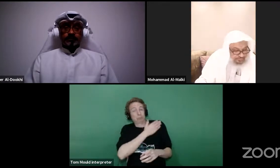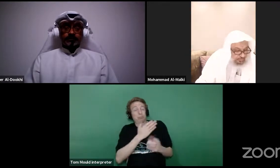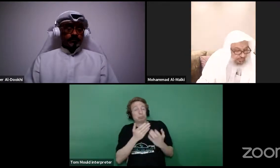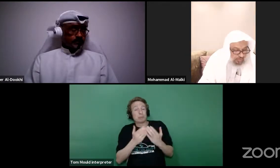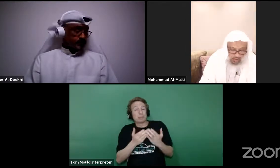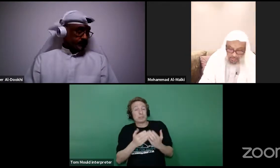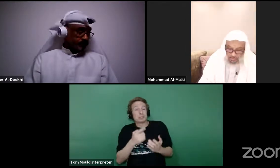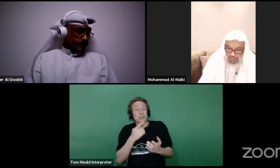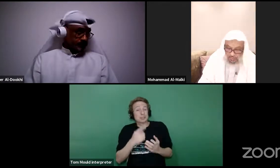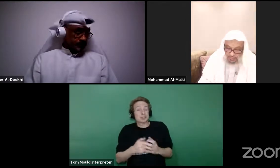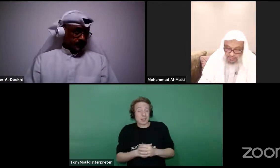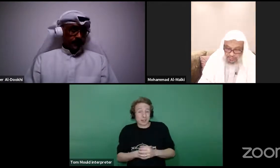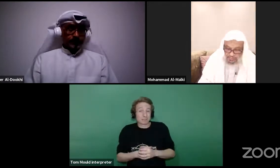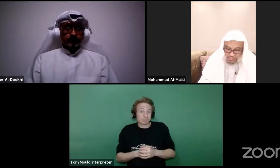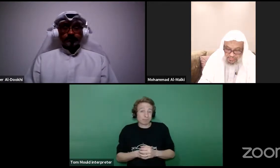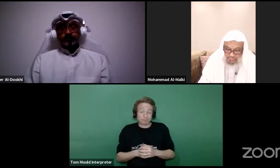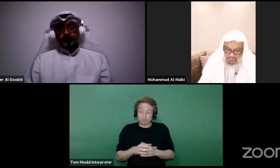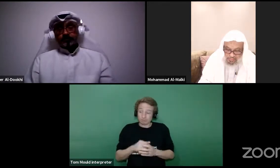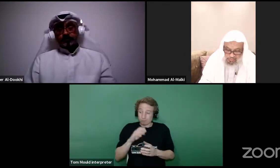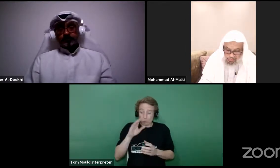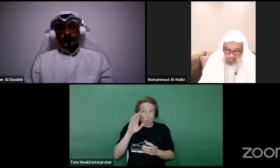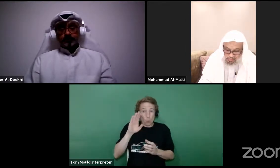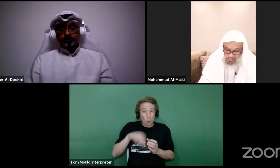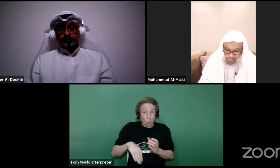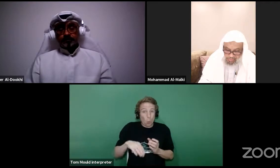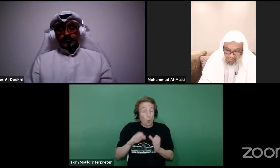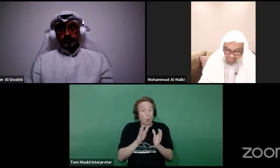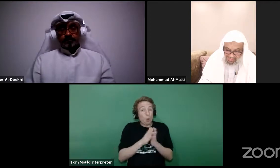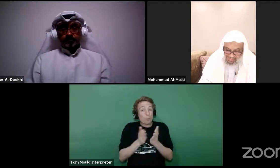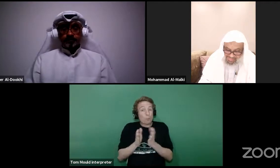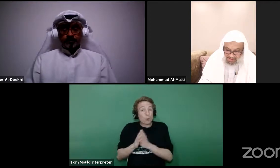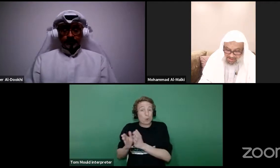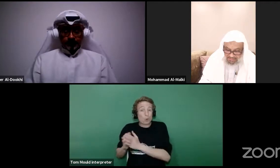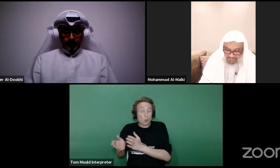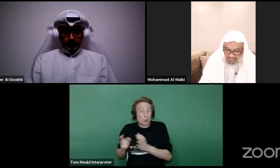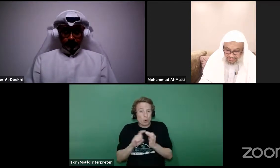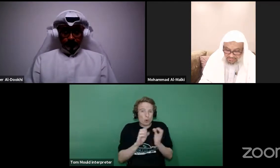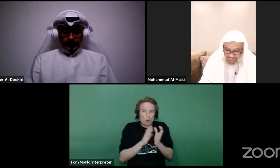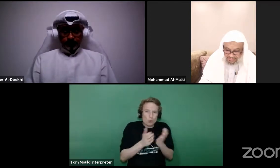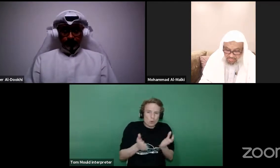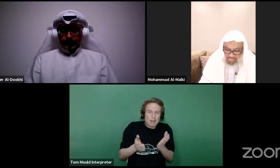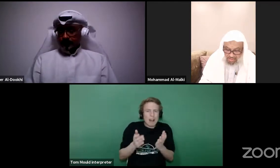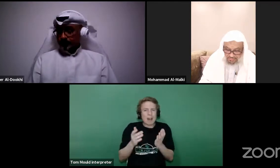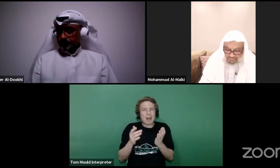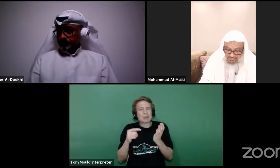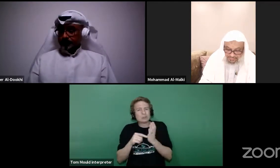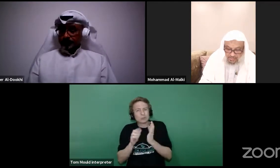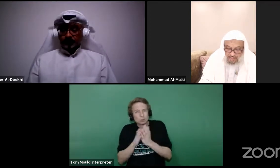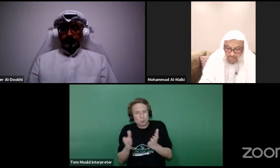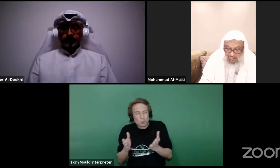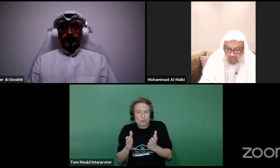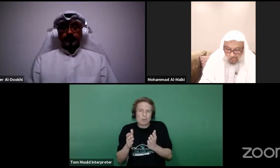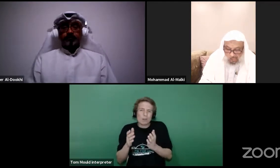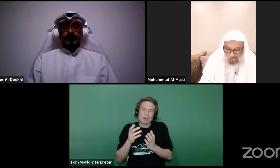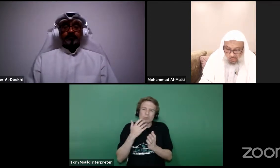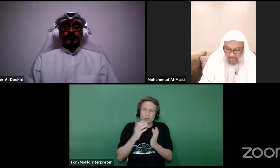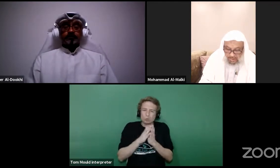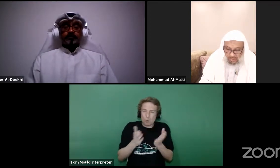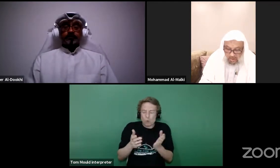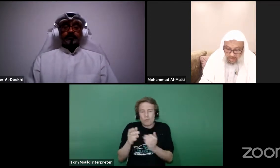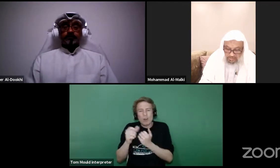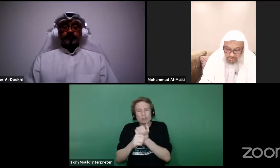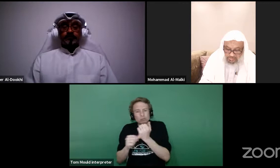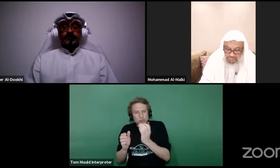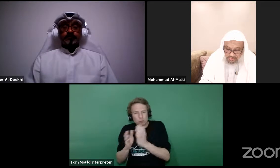all of the revealed books and all of the divine books were revealed during Ramadan. And for this